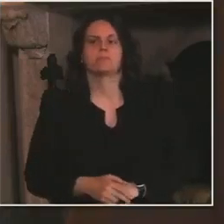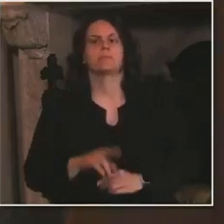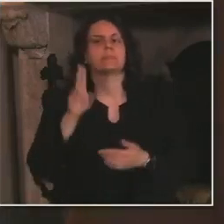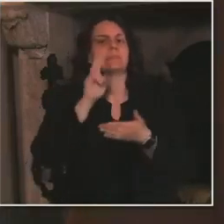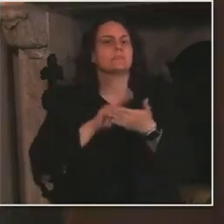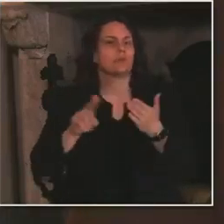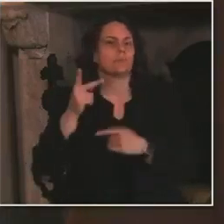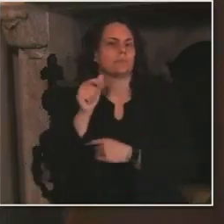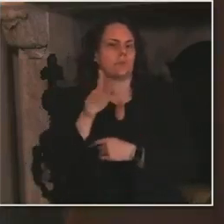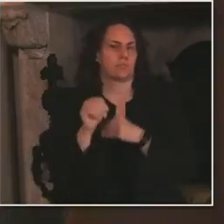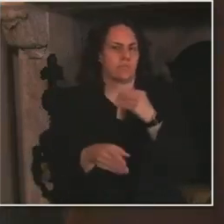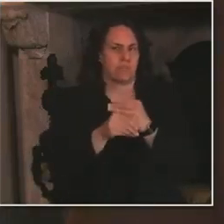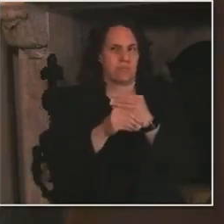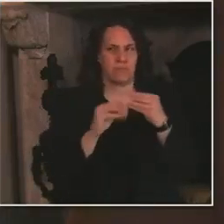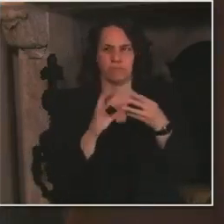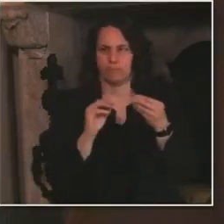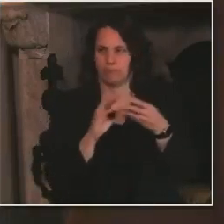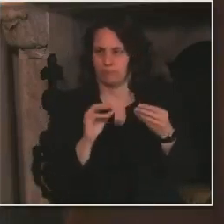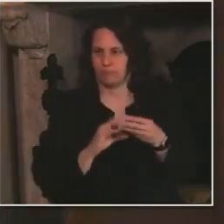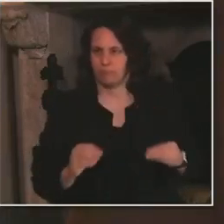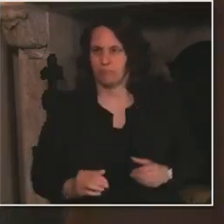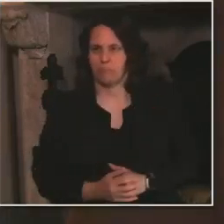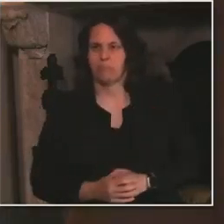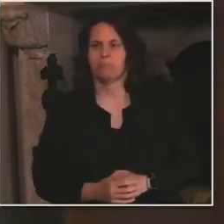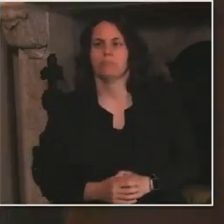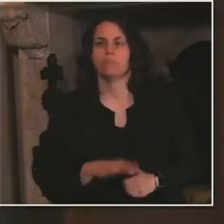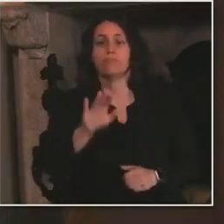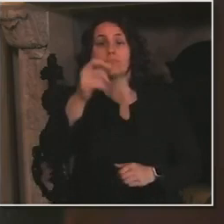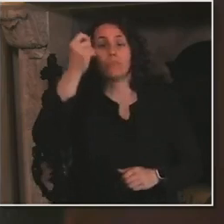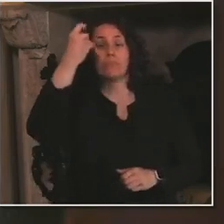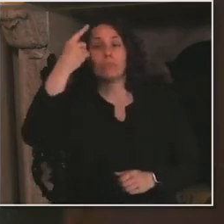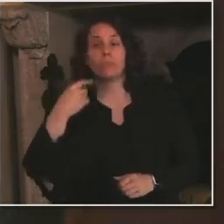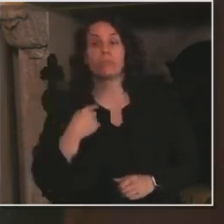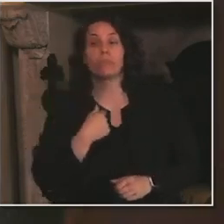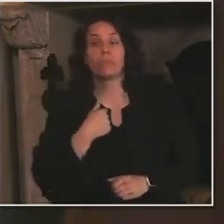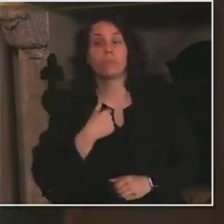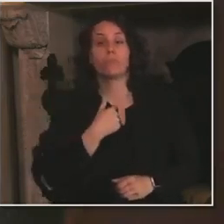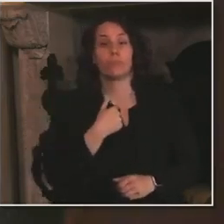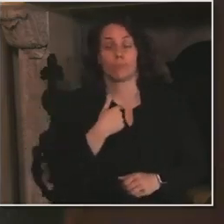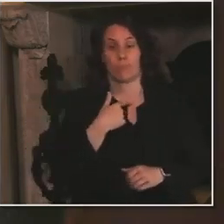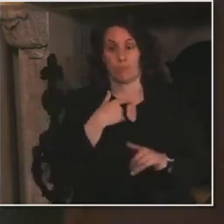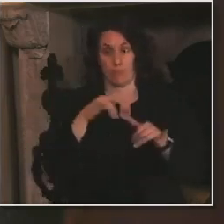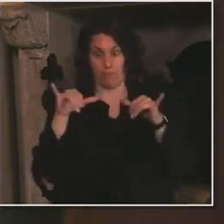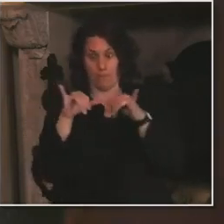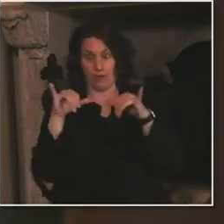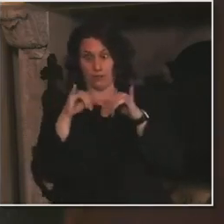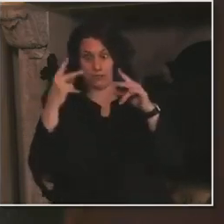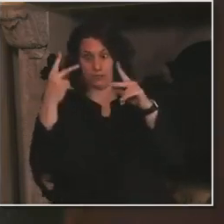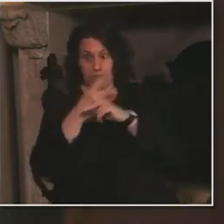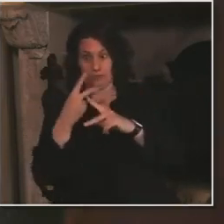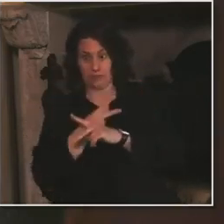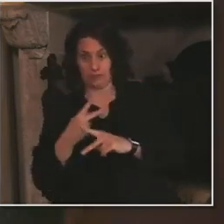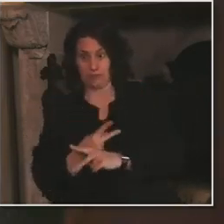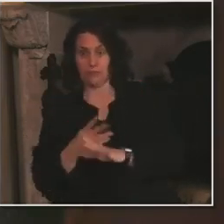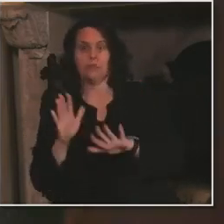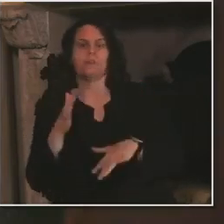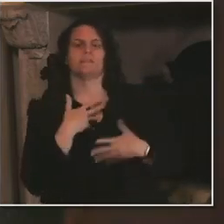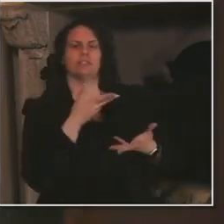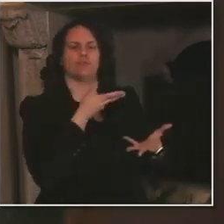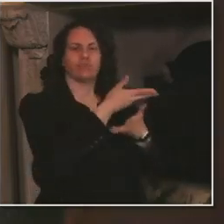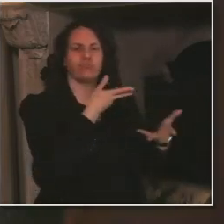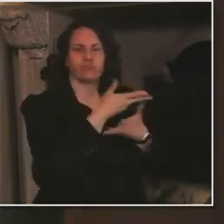with our hospital partners and are working on that actively right now with the goal of being able to add that to the